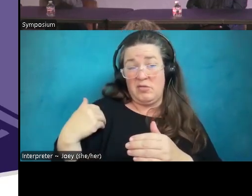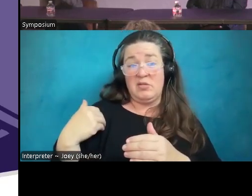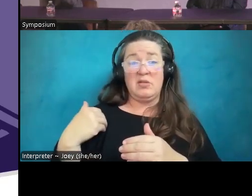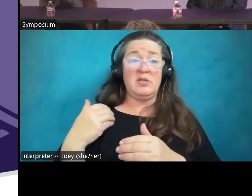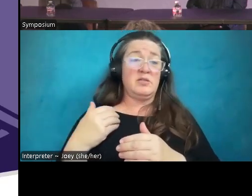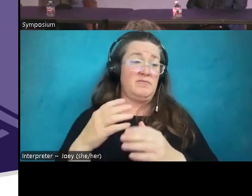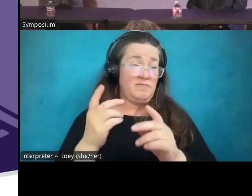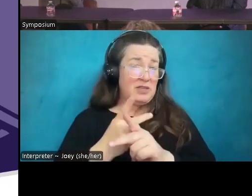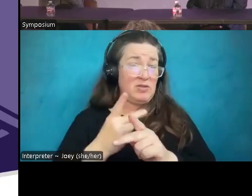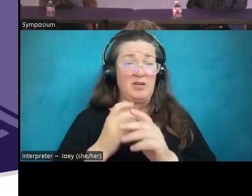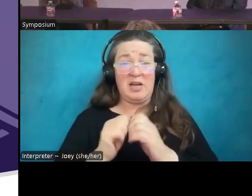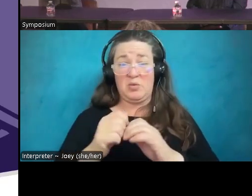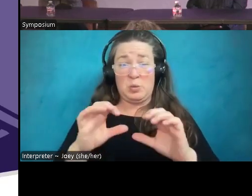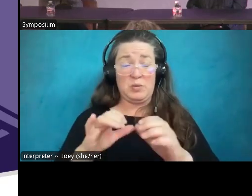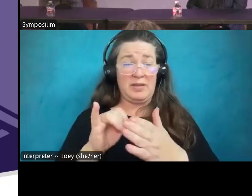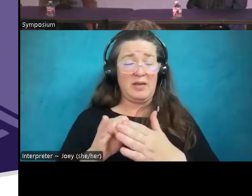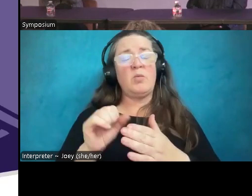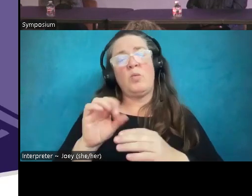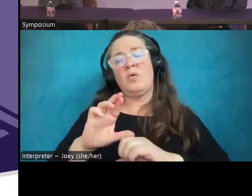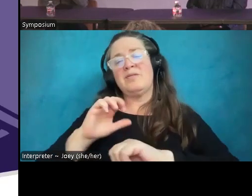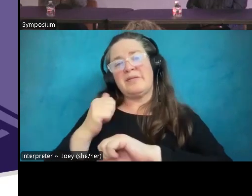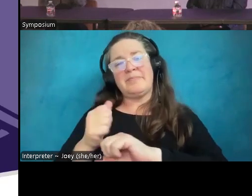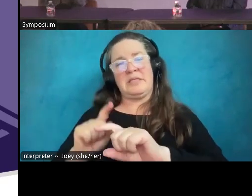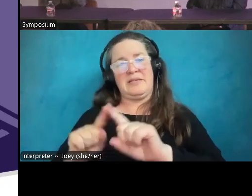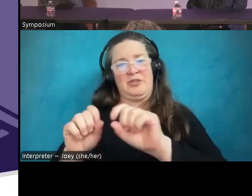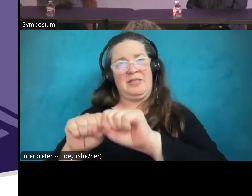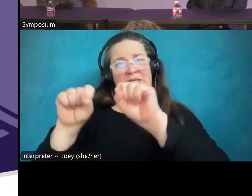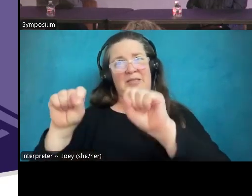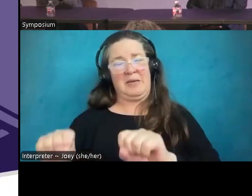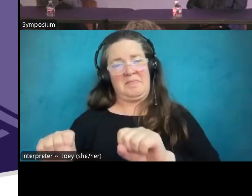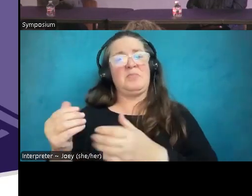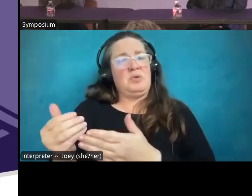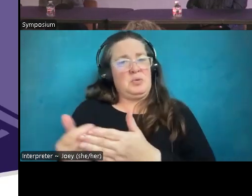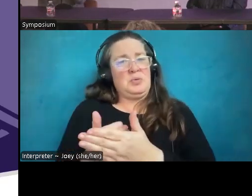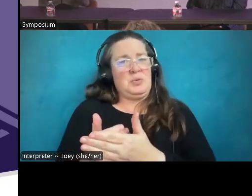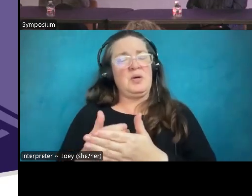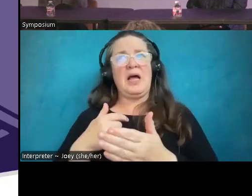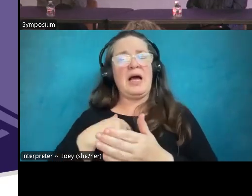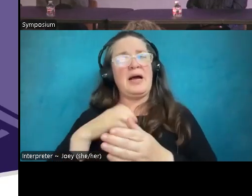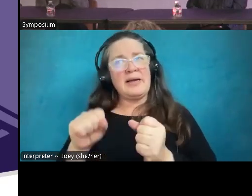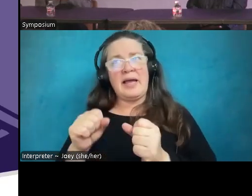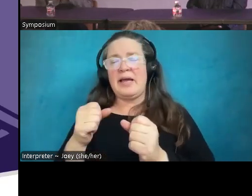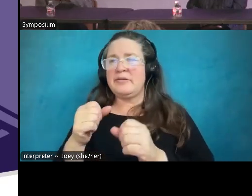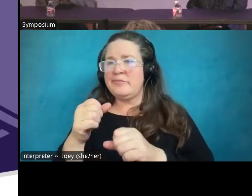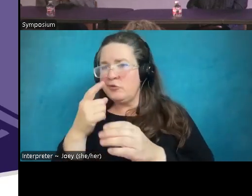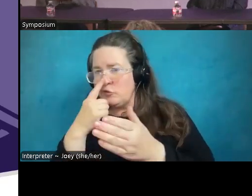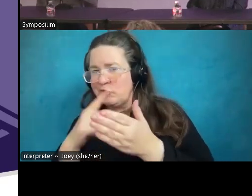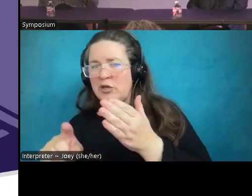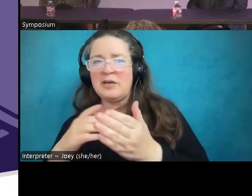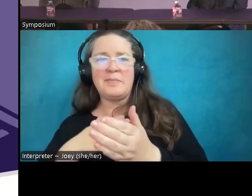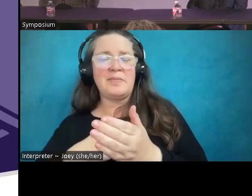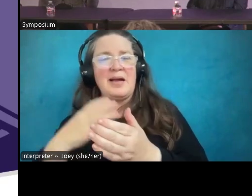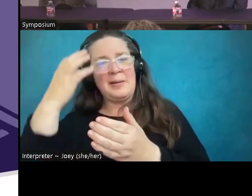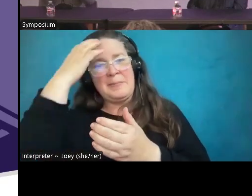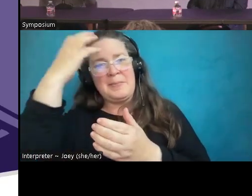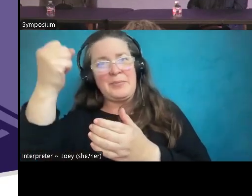going to have a system so that if I need to refer to something, I can do that, look at my memory book, look at, if you like written things like me, or if you